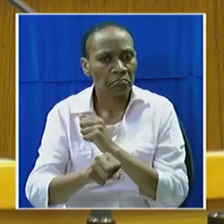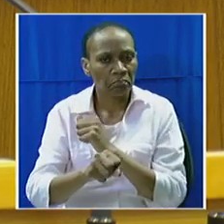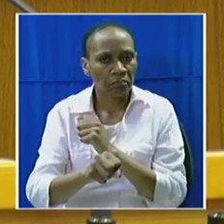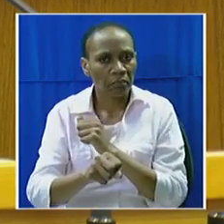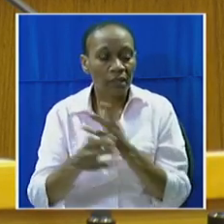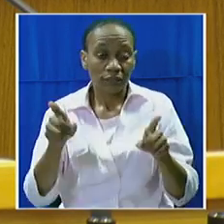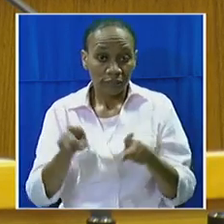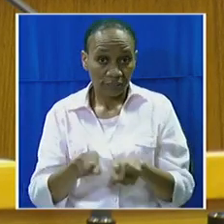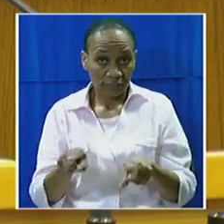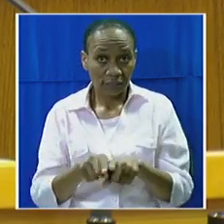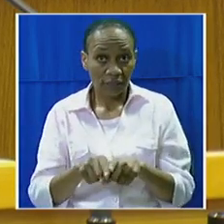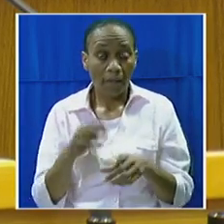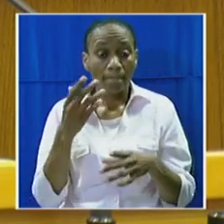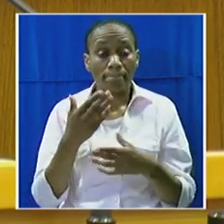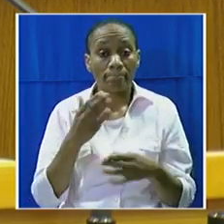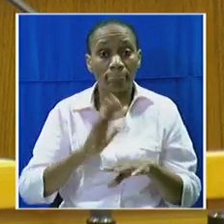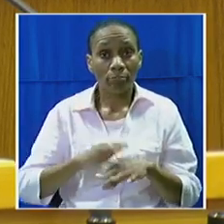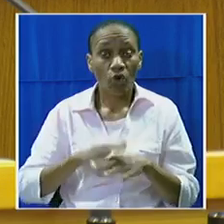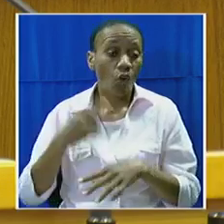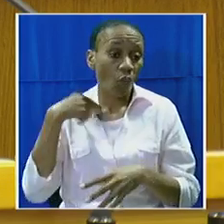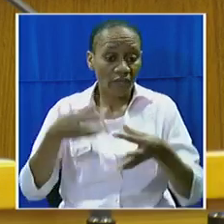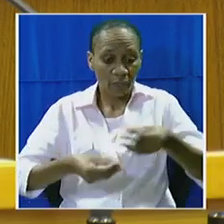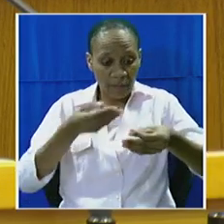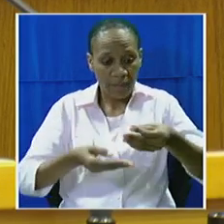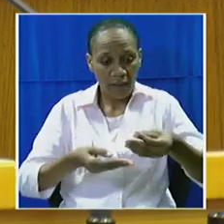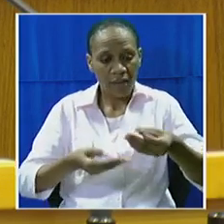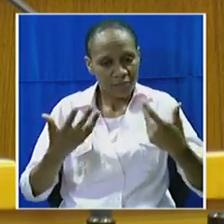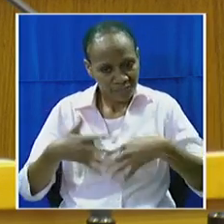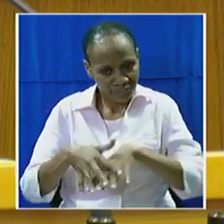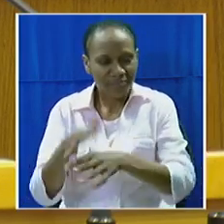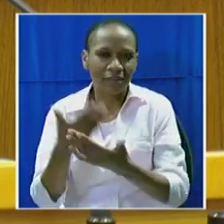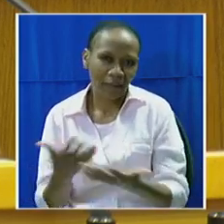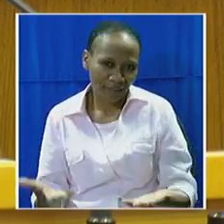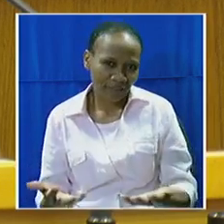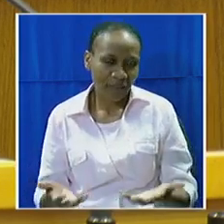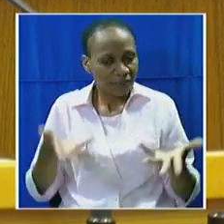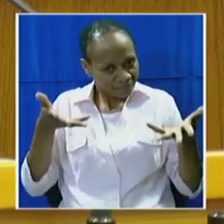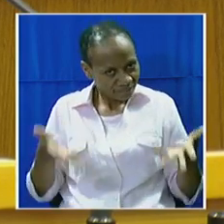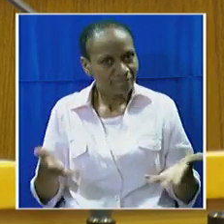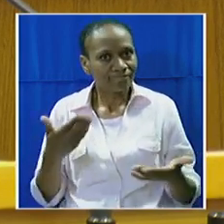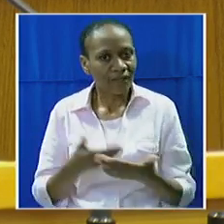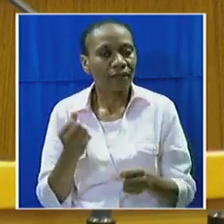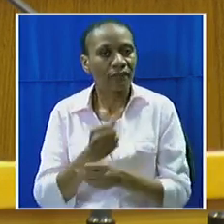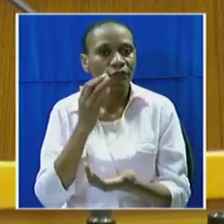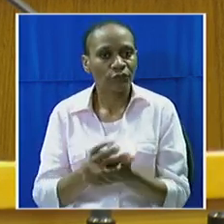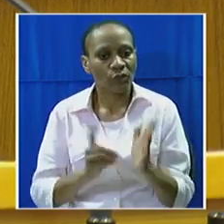as well as the better promise of the white paper in continuing to democratize development,